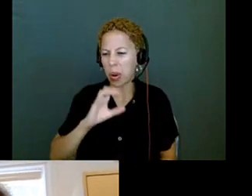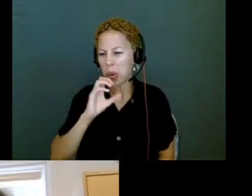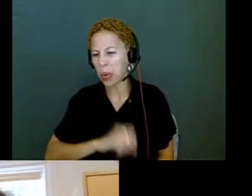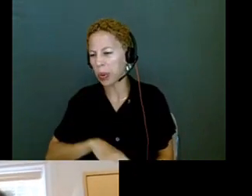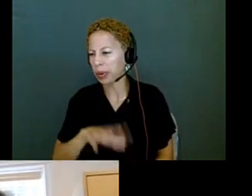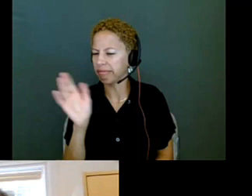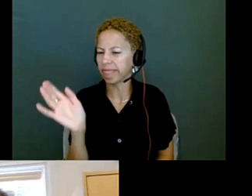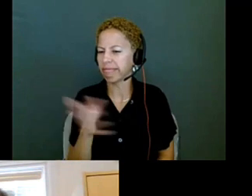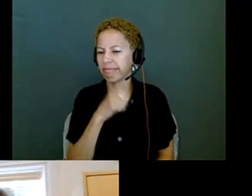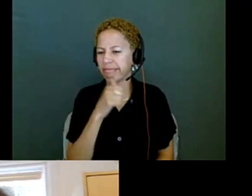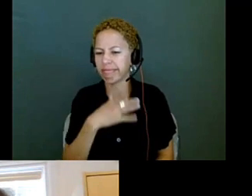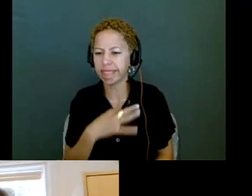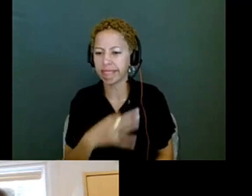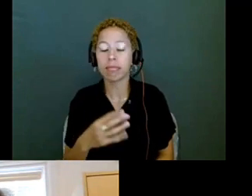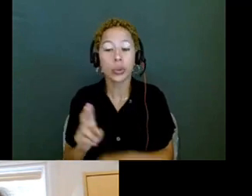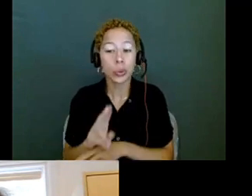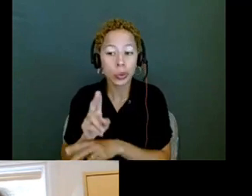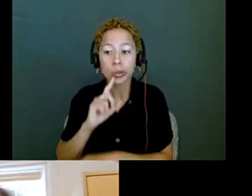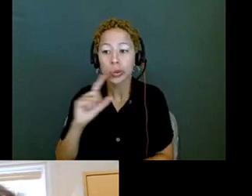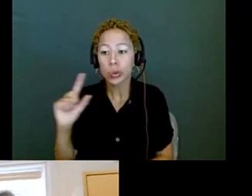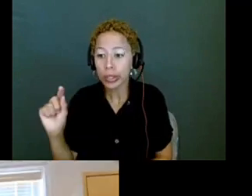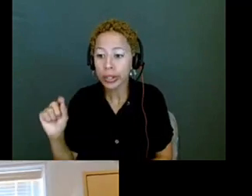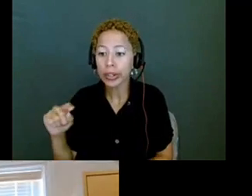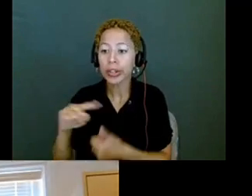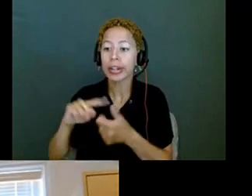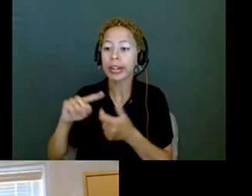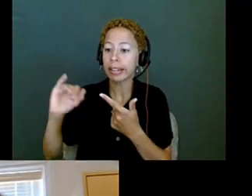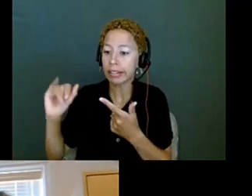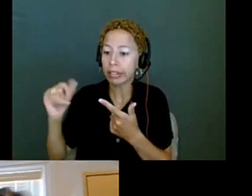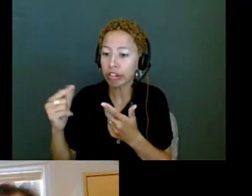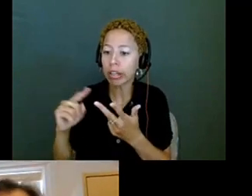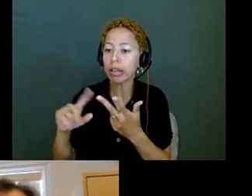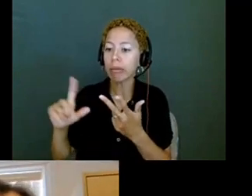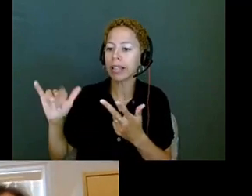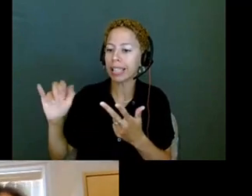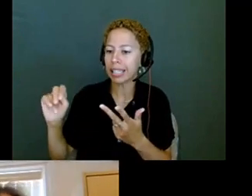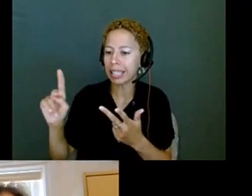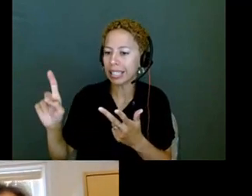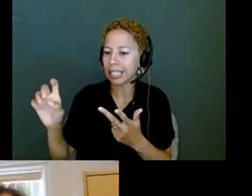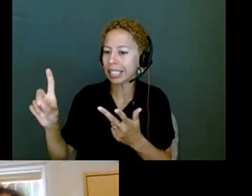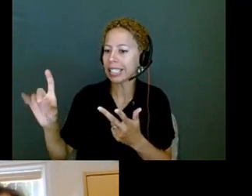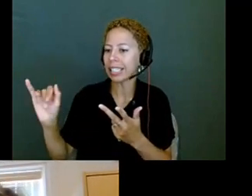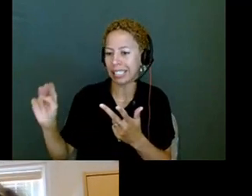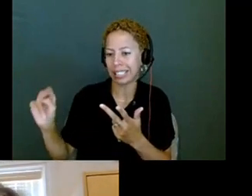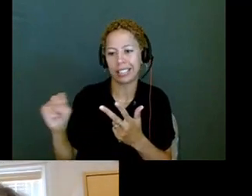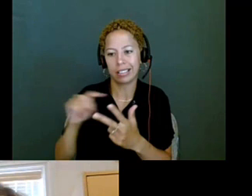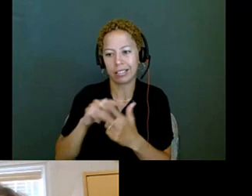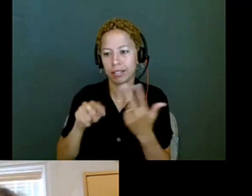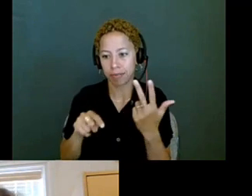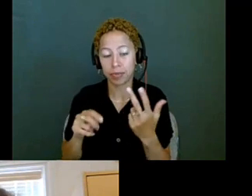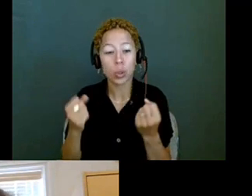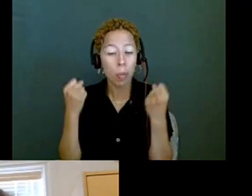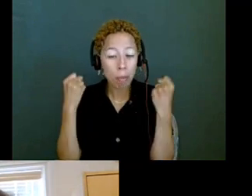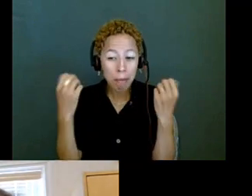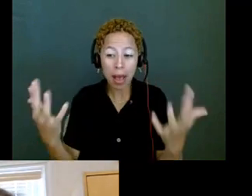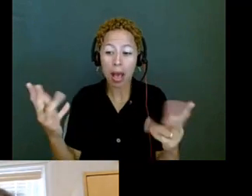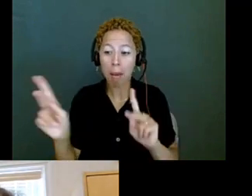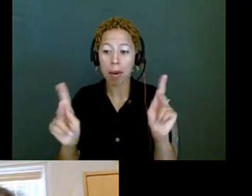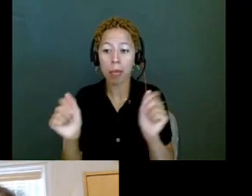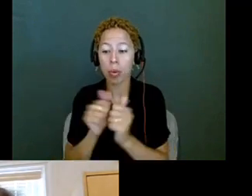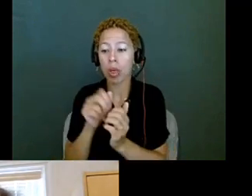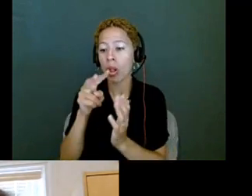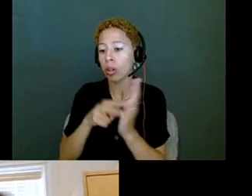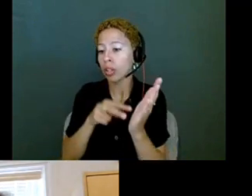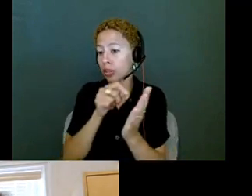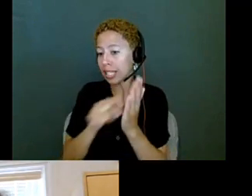ones, Twitter, Instagram, and LinkedIn. So there's a vast number of people with lower literacy levels who